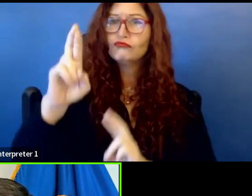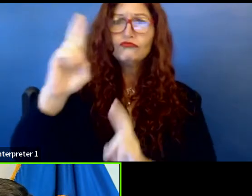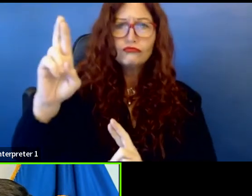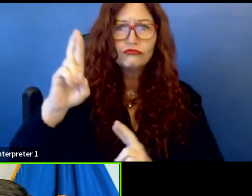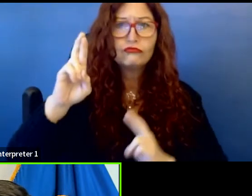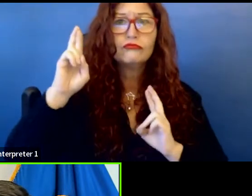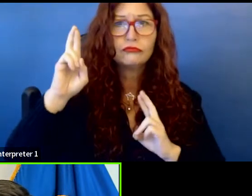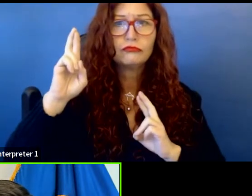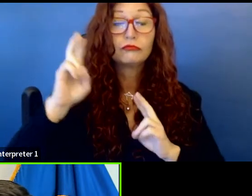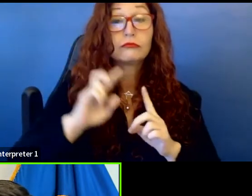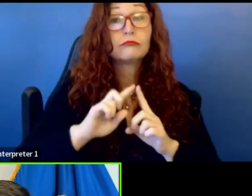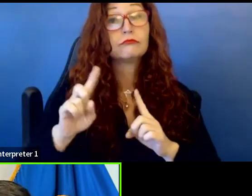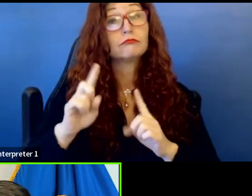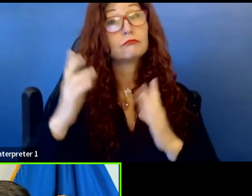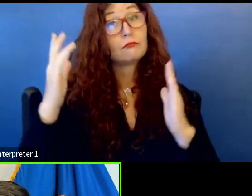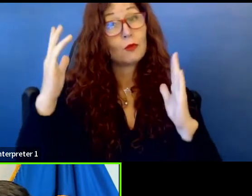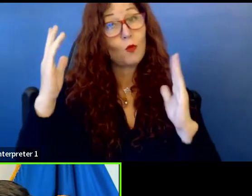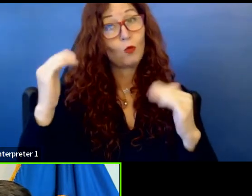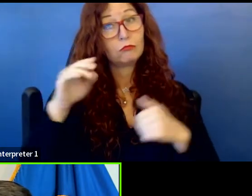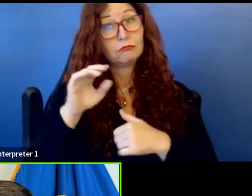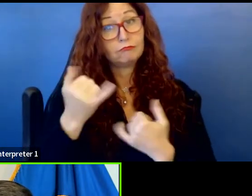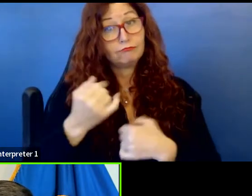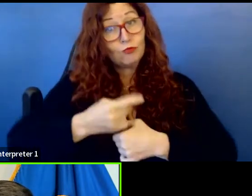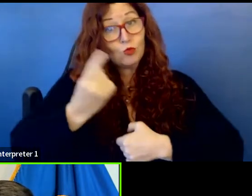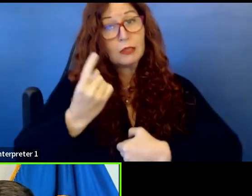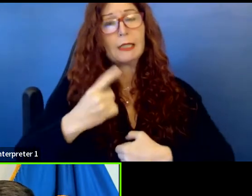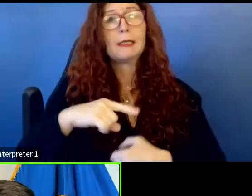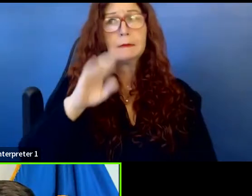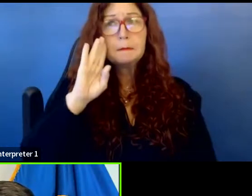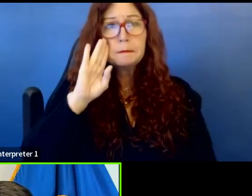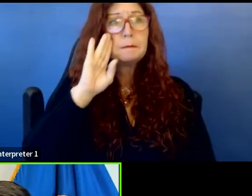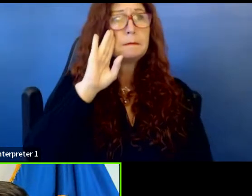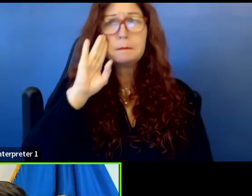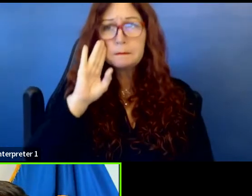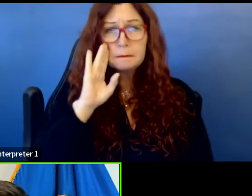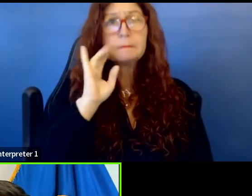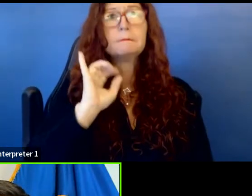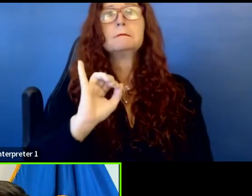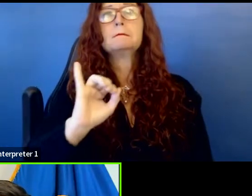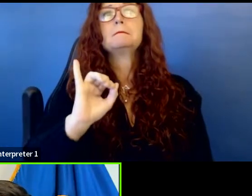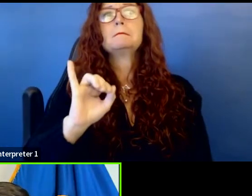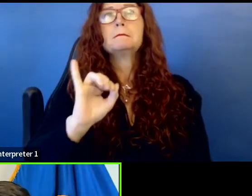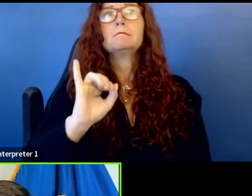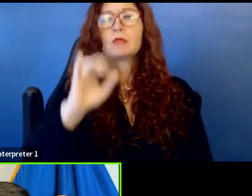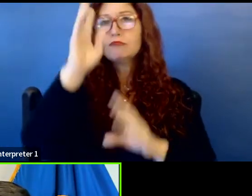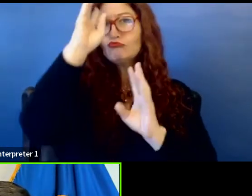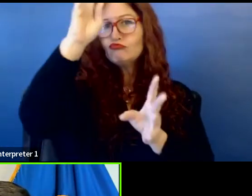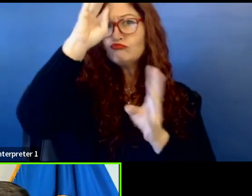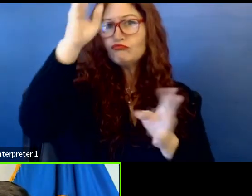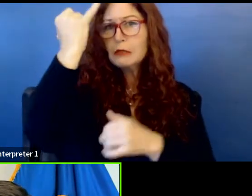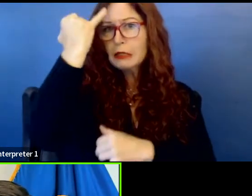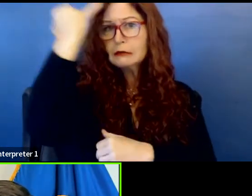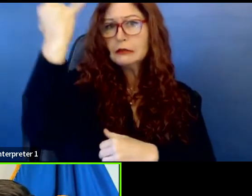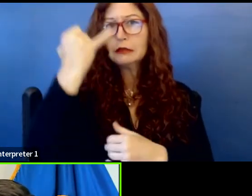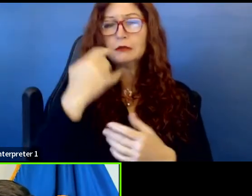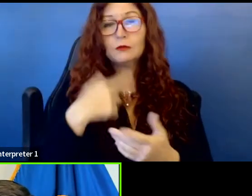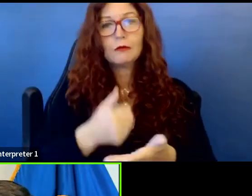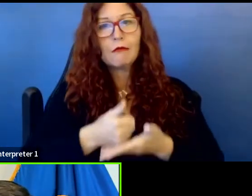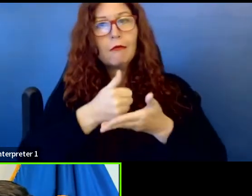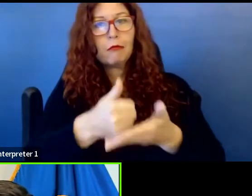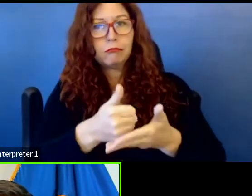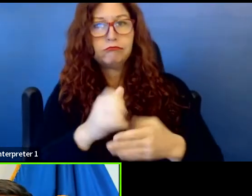industry as we will hear today i am pleased to see that there are numerous efforts from within the industry to address